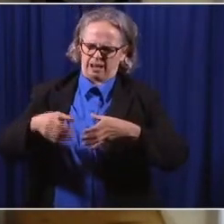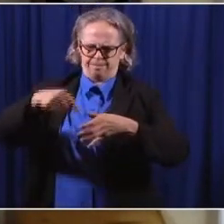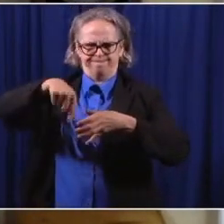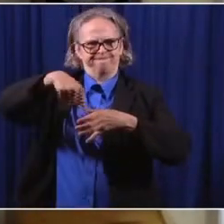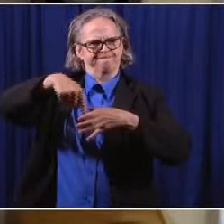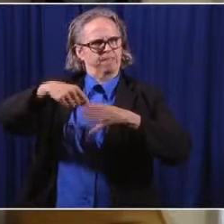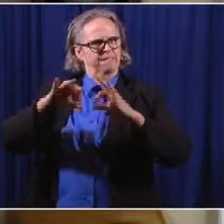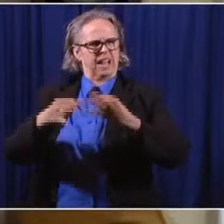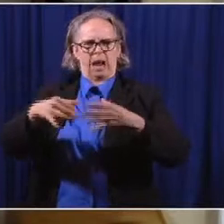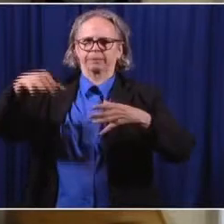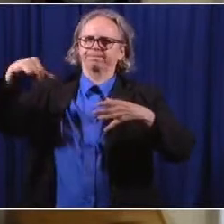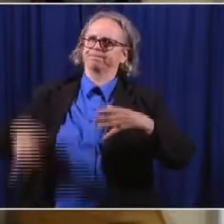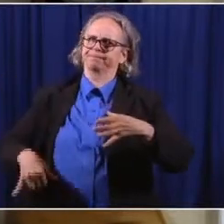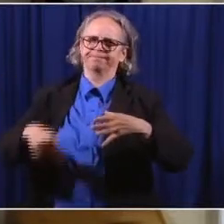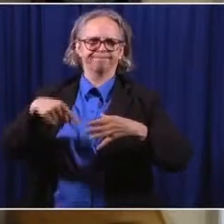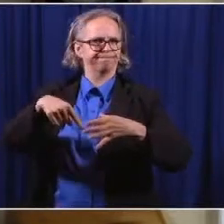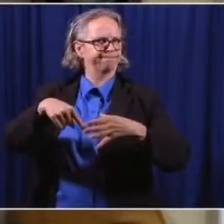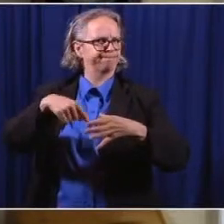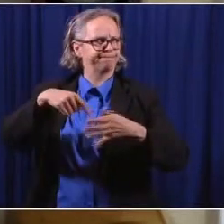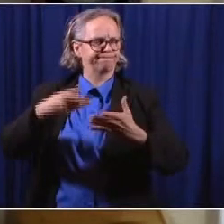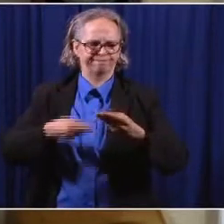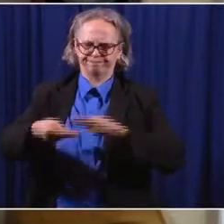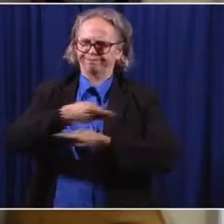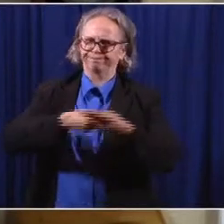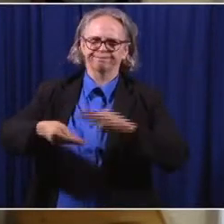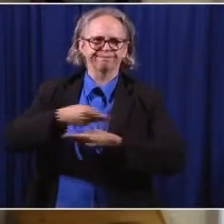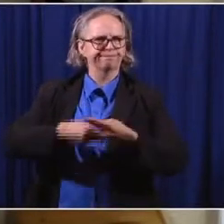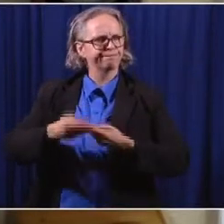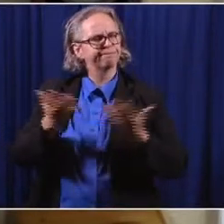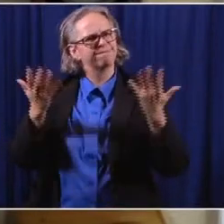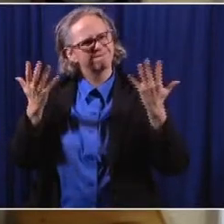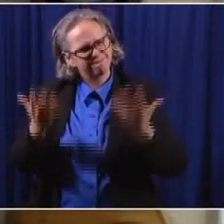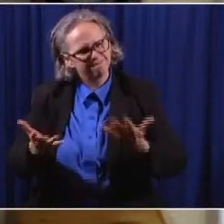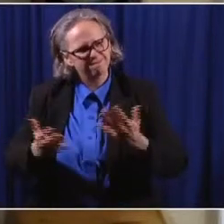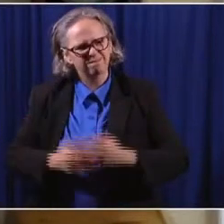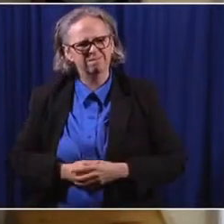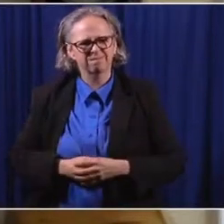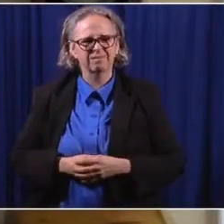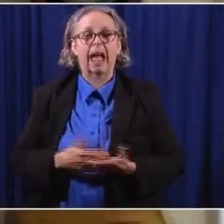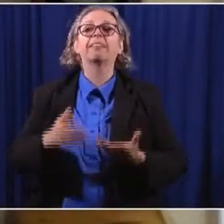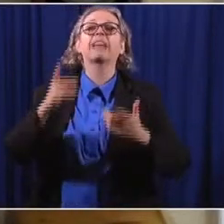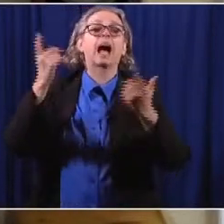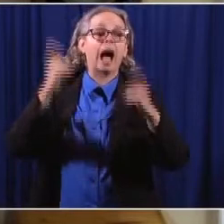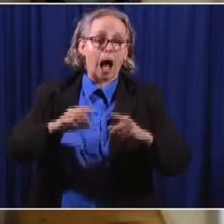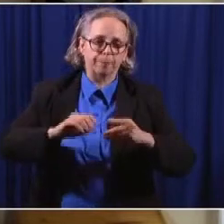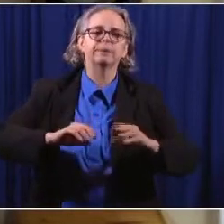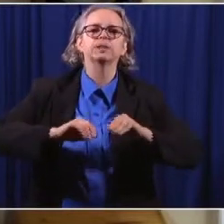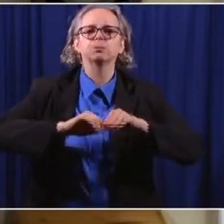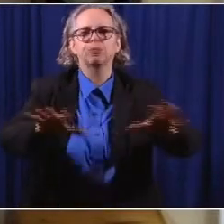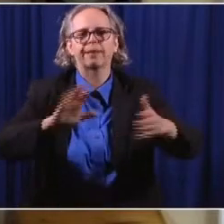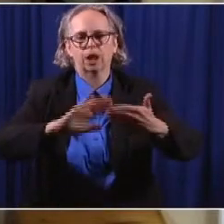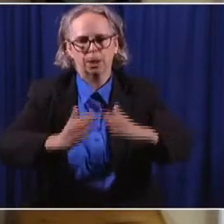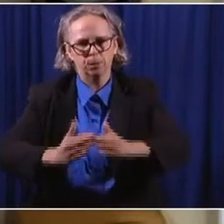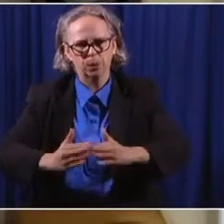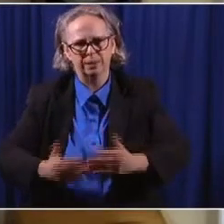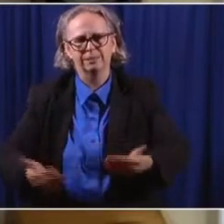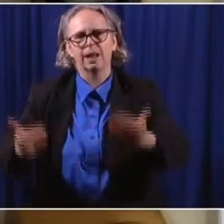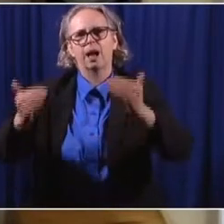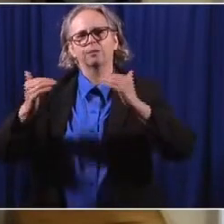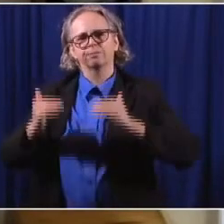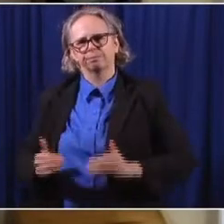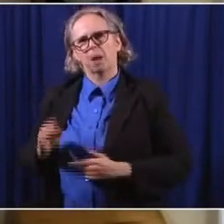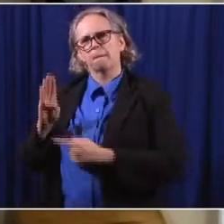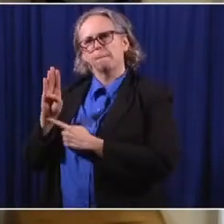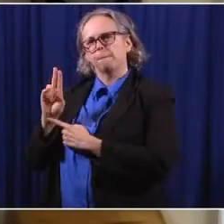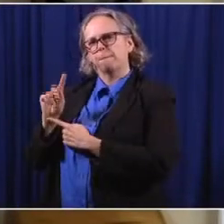in families, basically spread within the community. Let's go down to Butler County. Butler